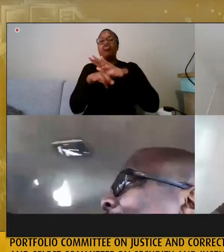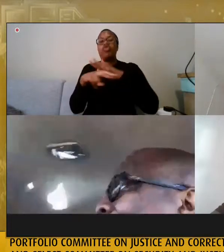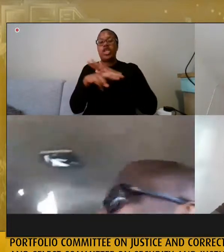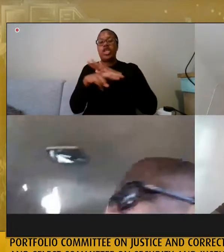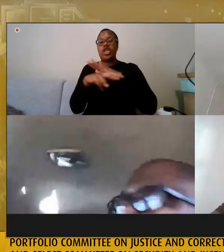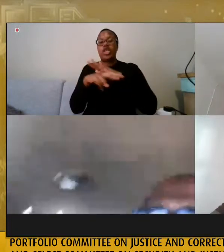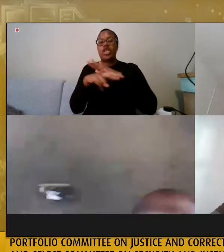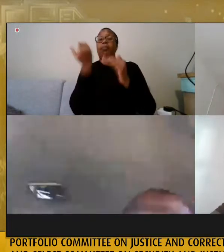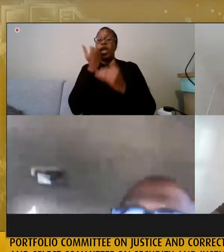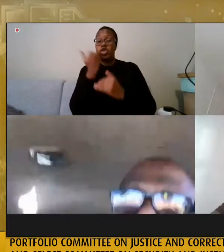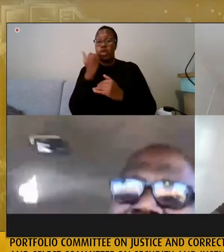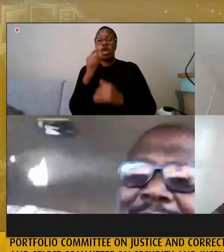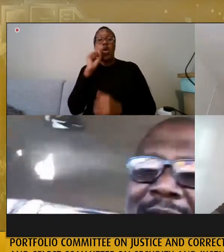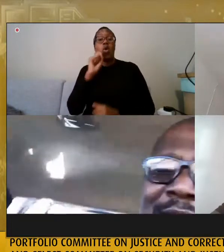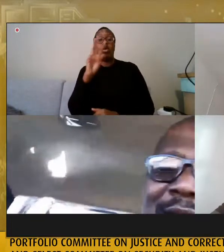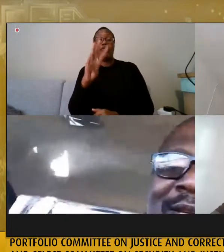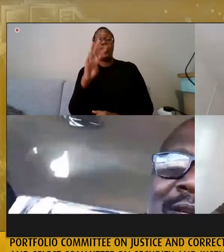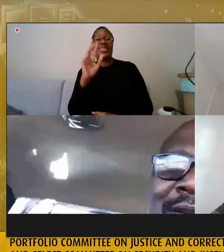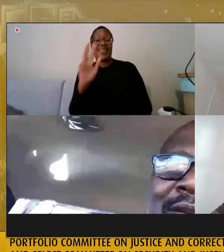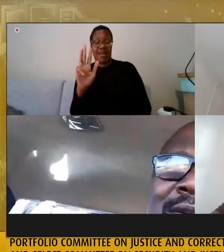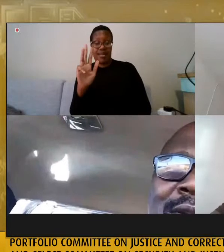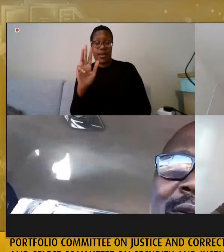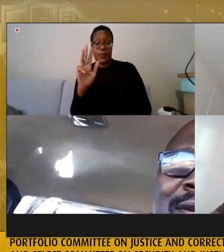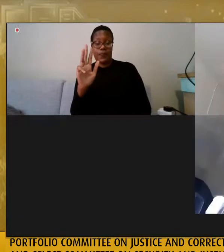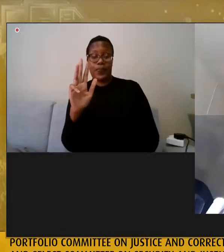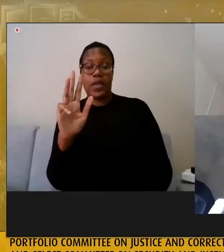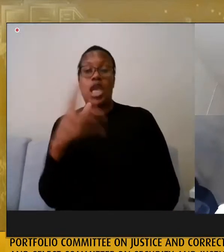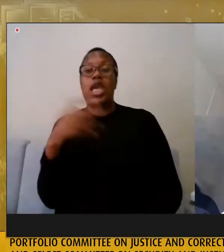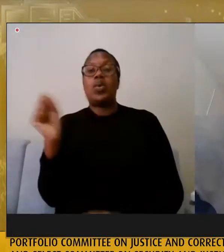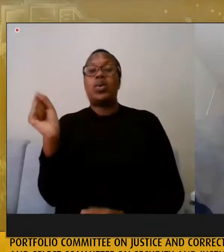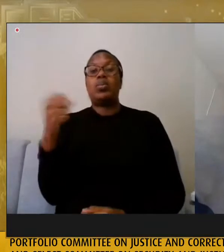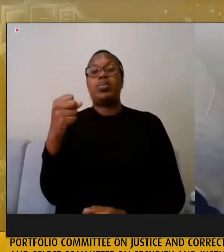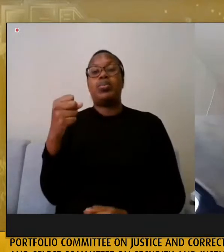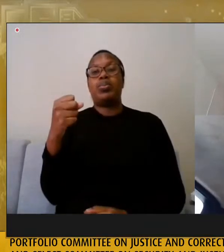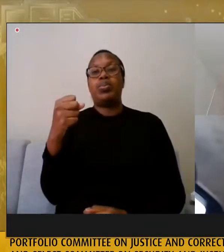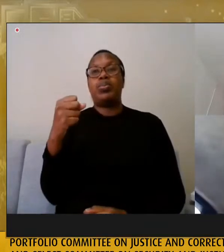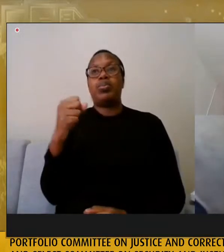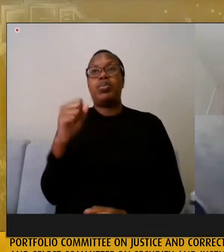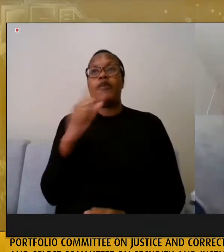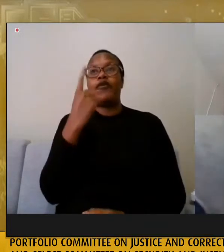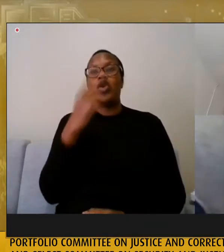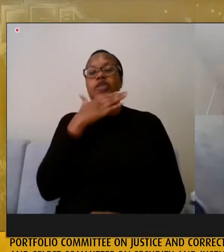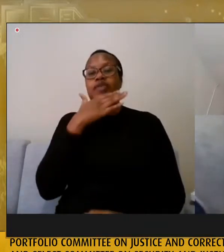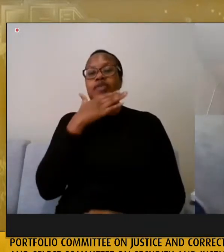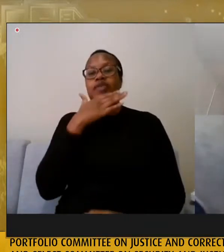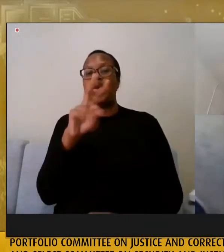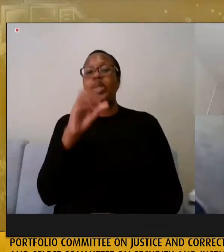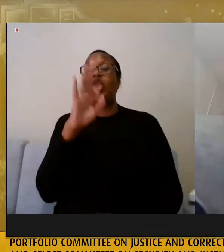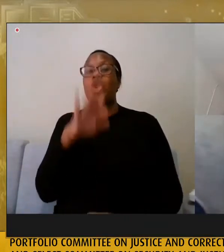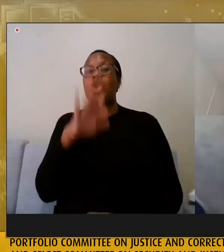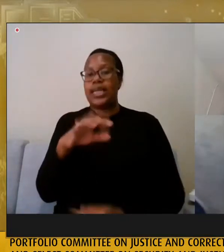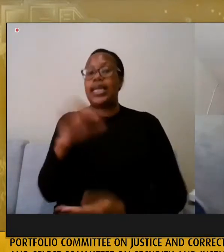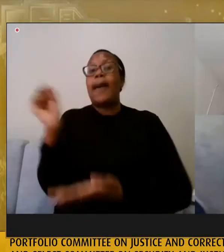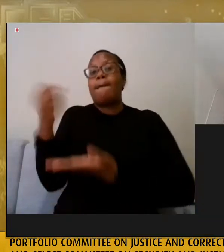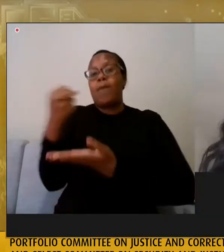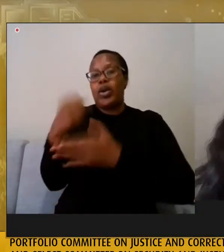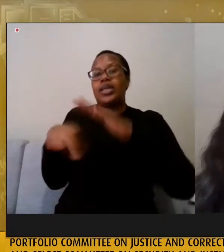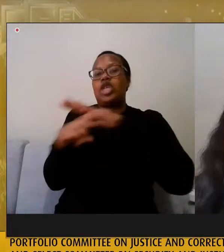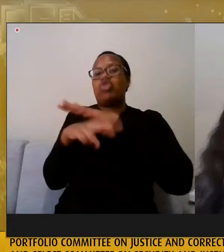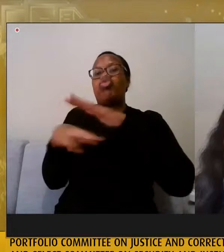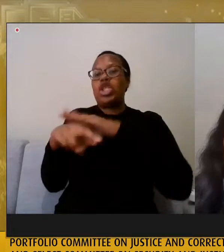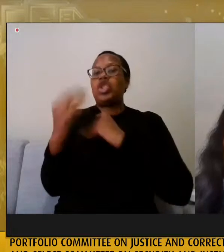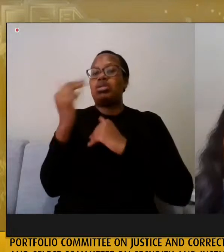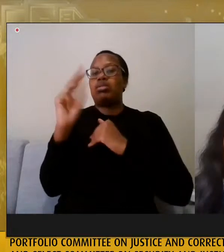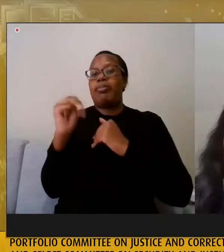old, and he was appointed as a regional magistrate on the 1st of December 2013. The